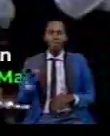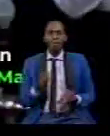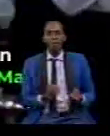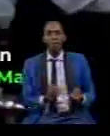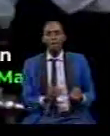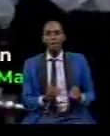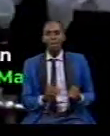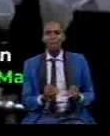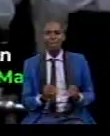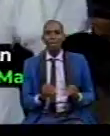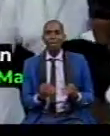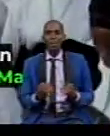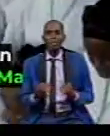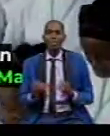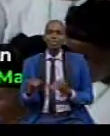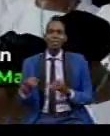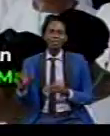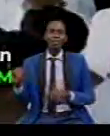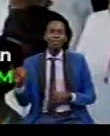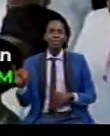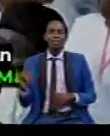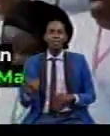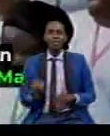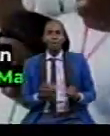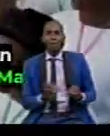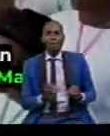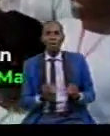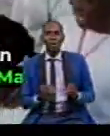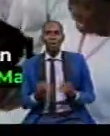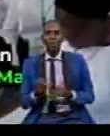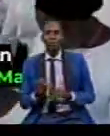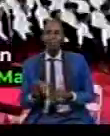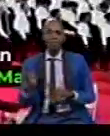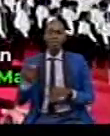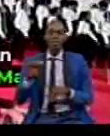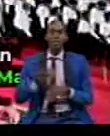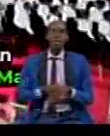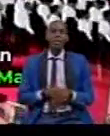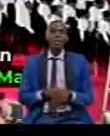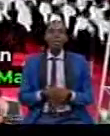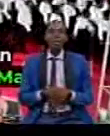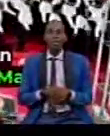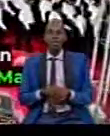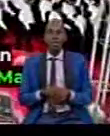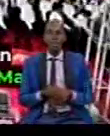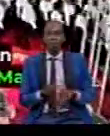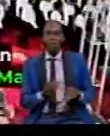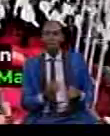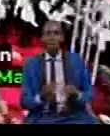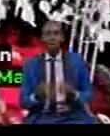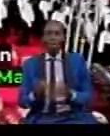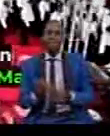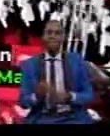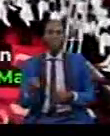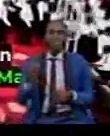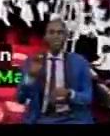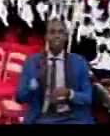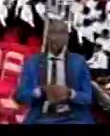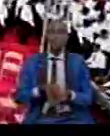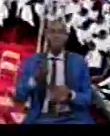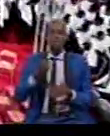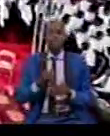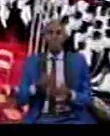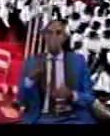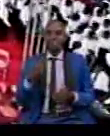address, your phone number to this number, plus